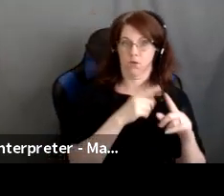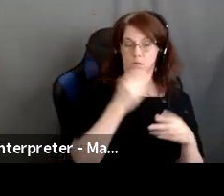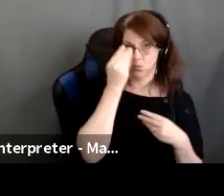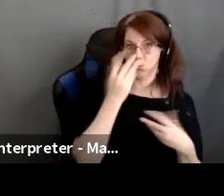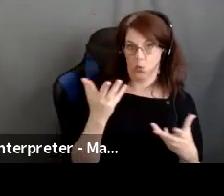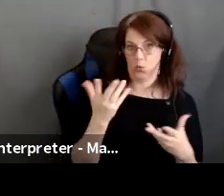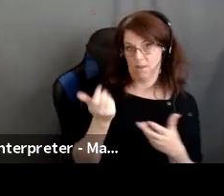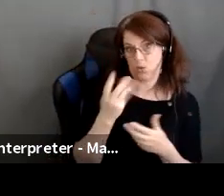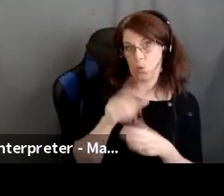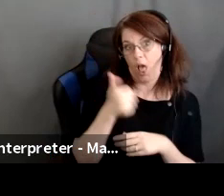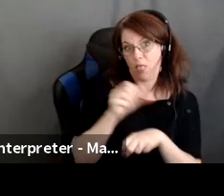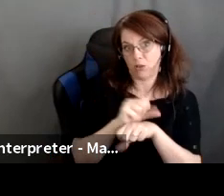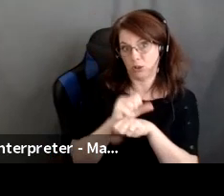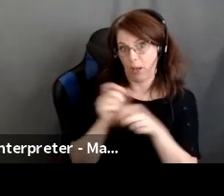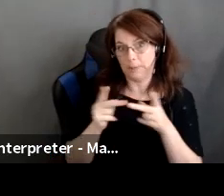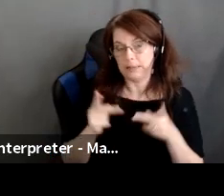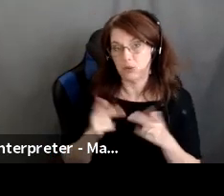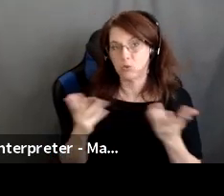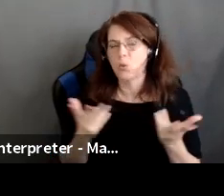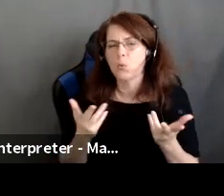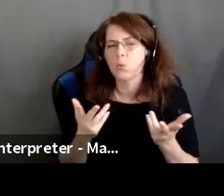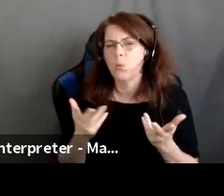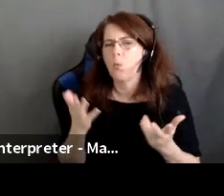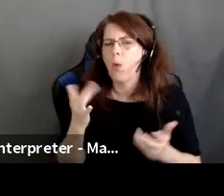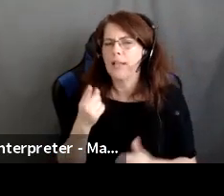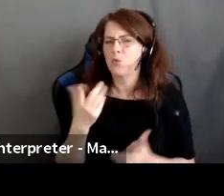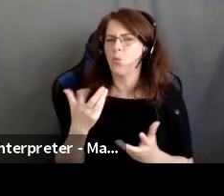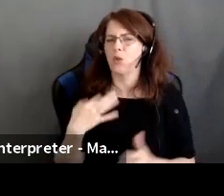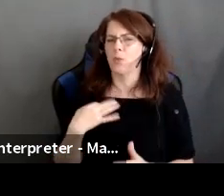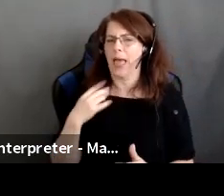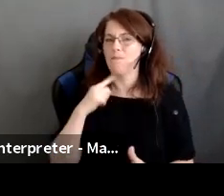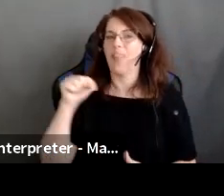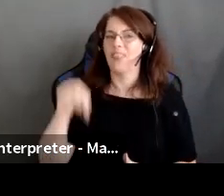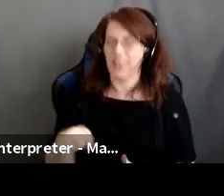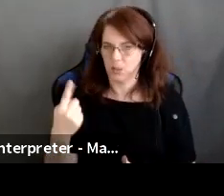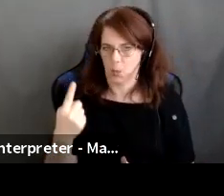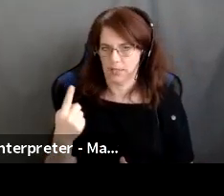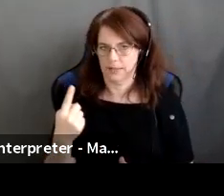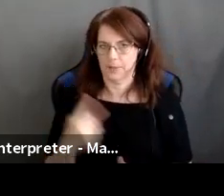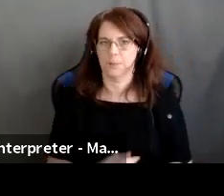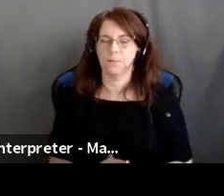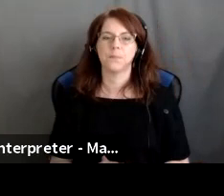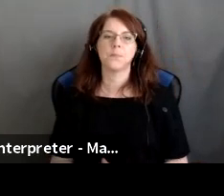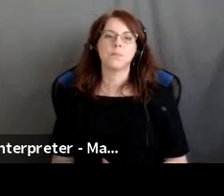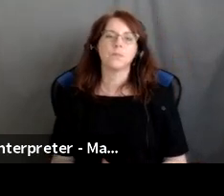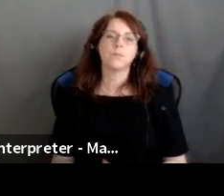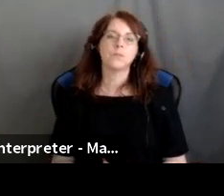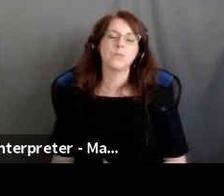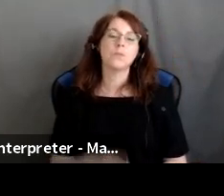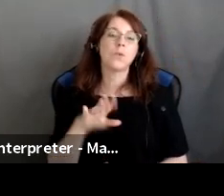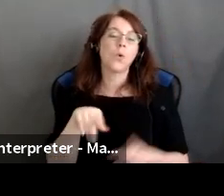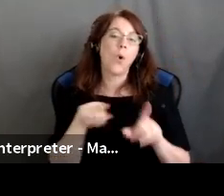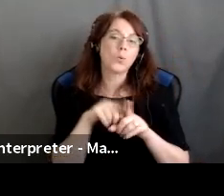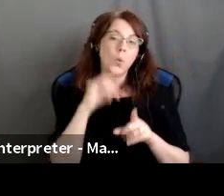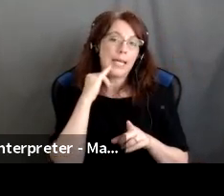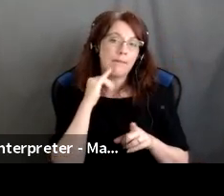that were open that they heard of. So what specifically wanted to make you apply to this? And also, if you have a friend, if you heard about